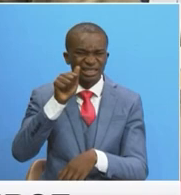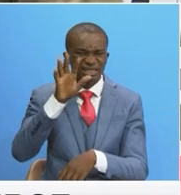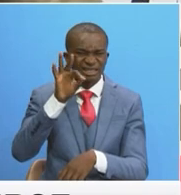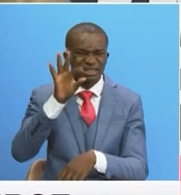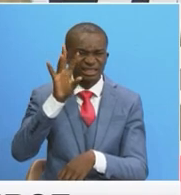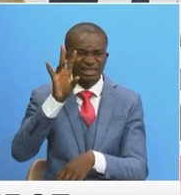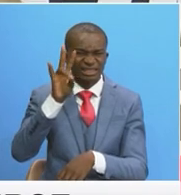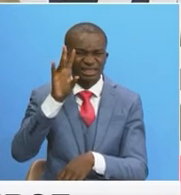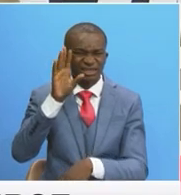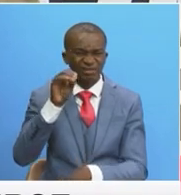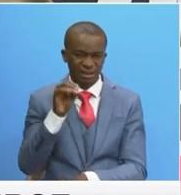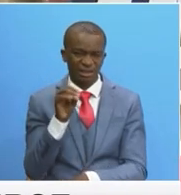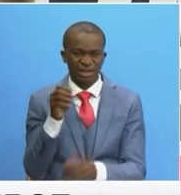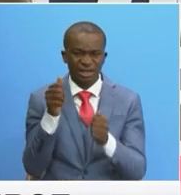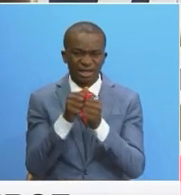We were at